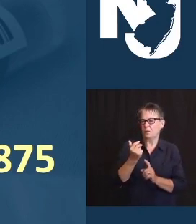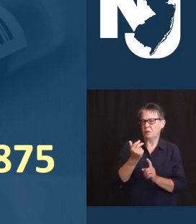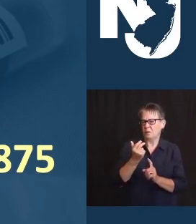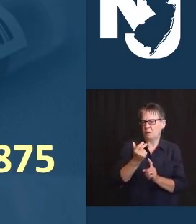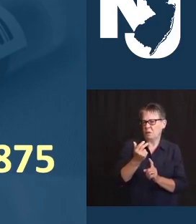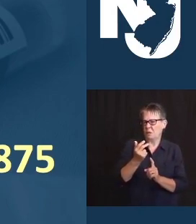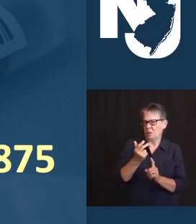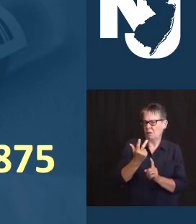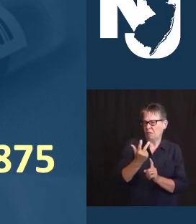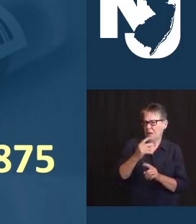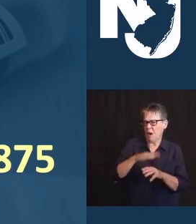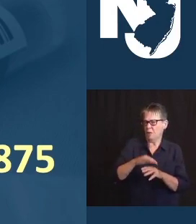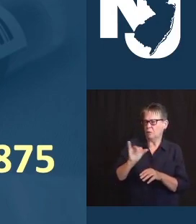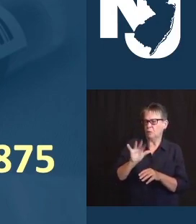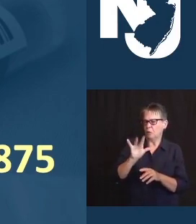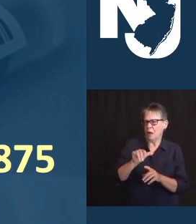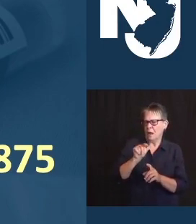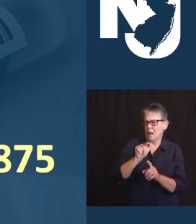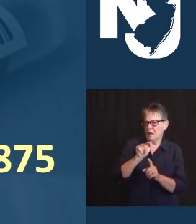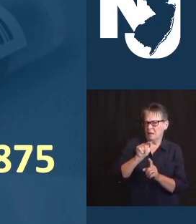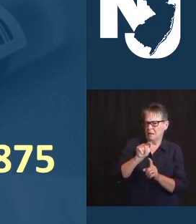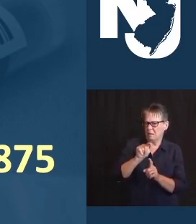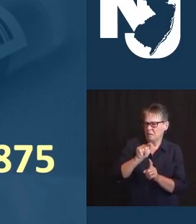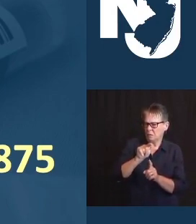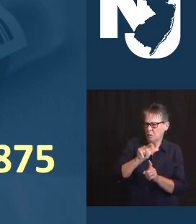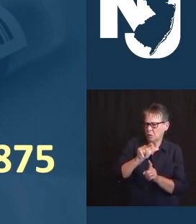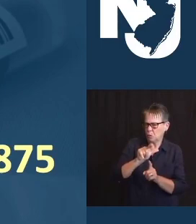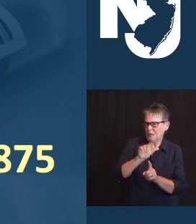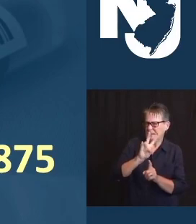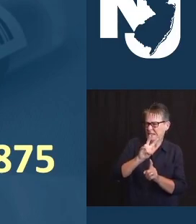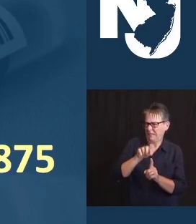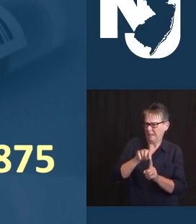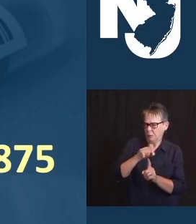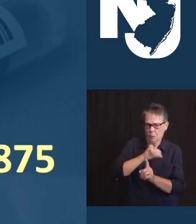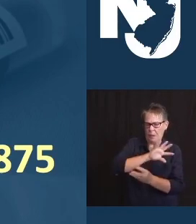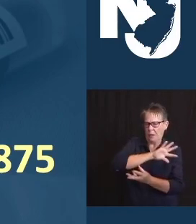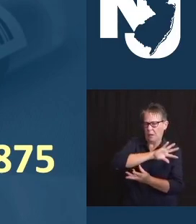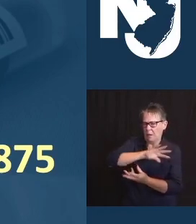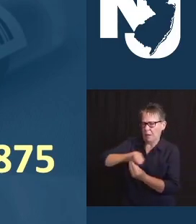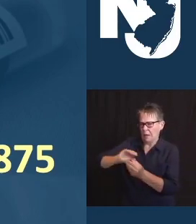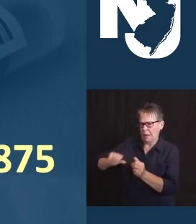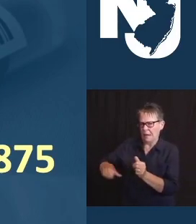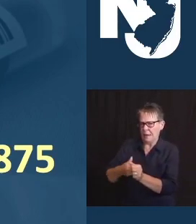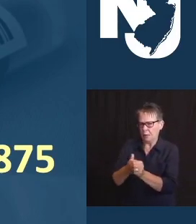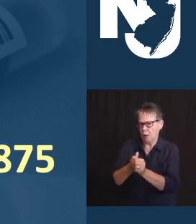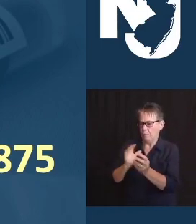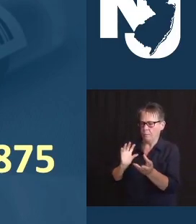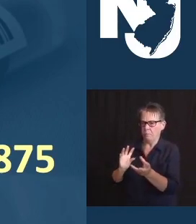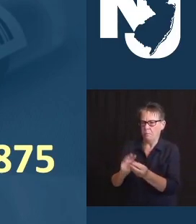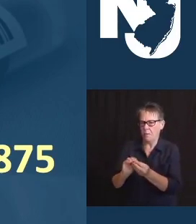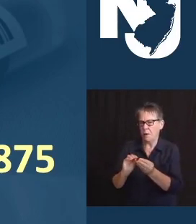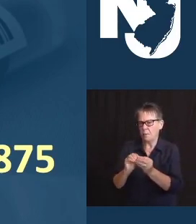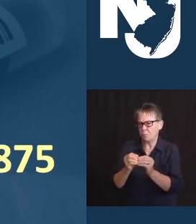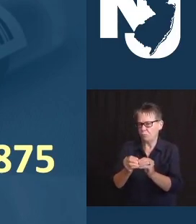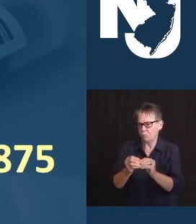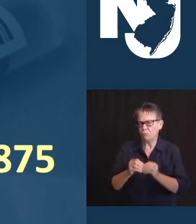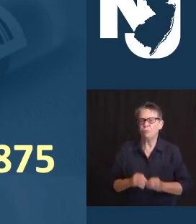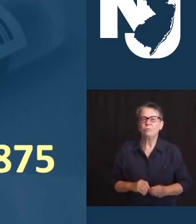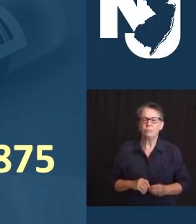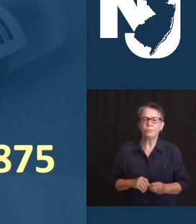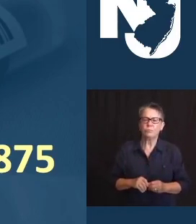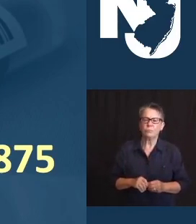of late. This is a big deal, and I know Judy's going to want to come in behind this as well. As of the latest hospital